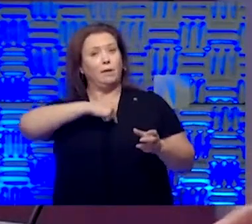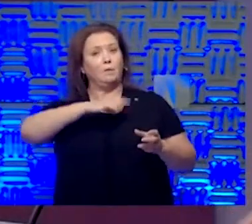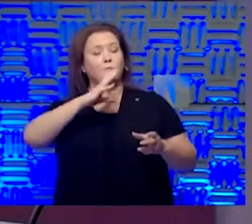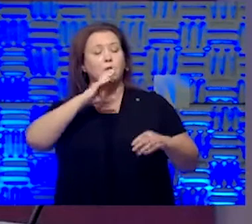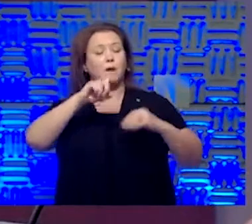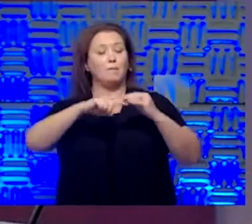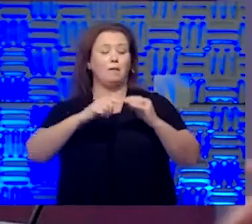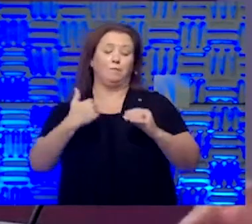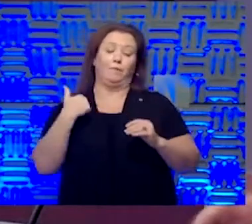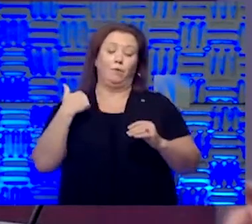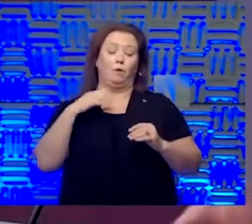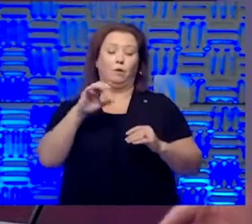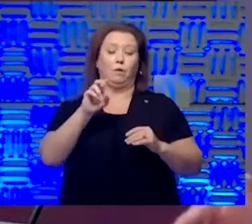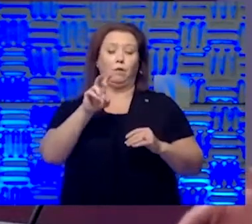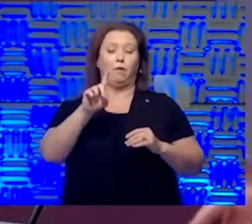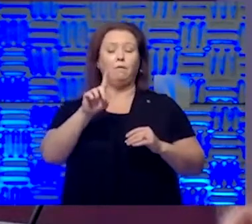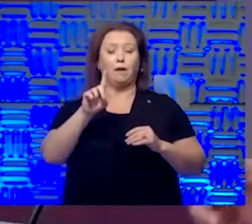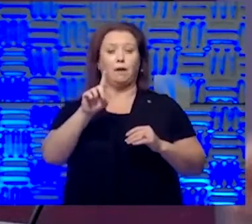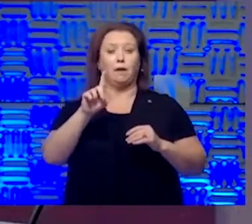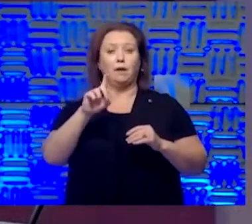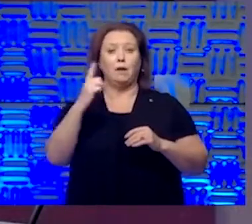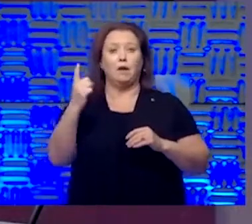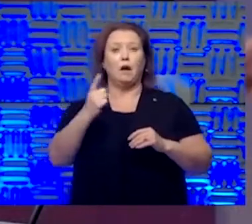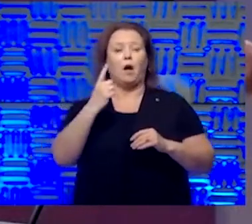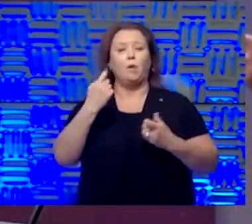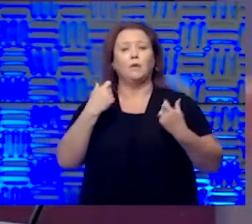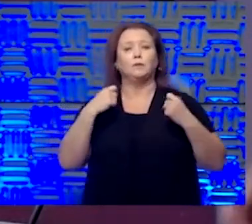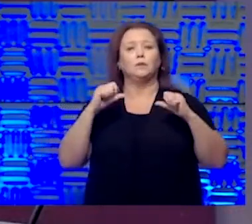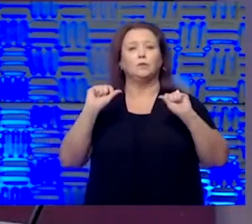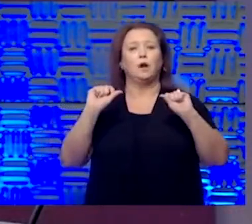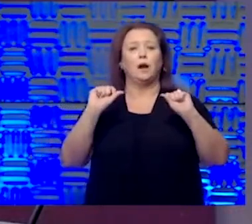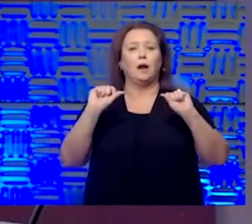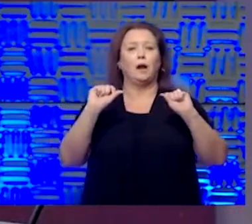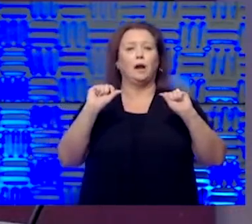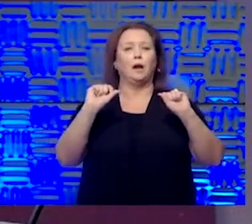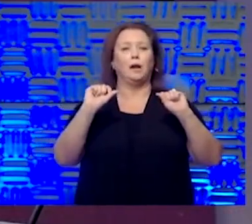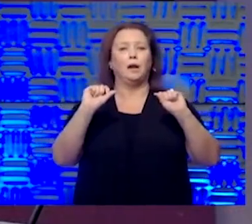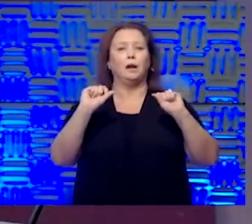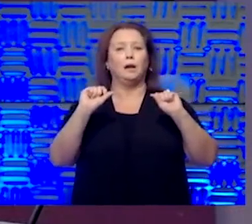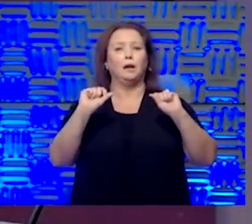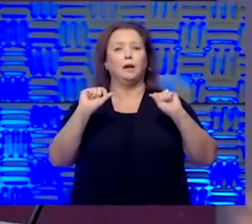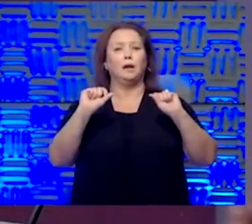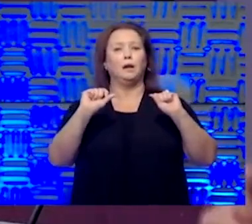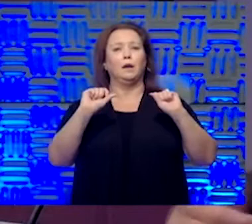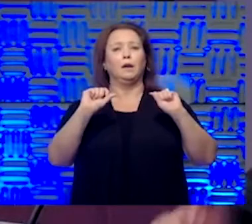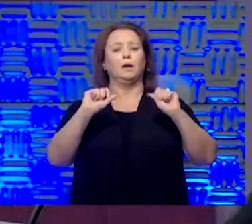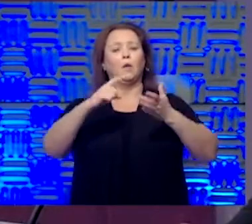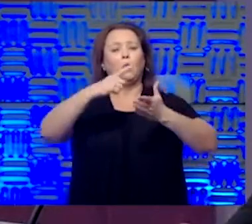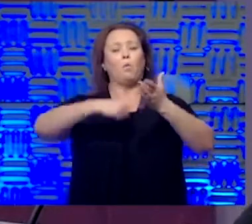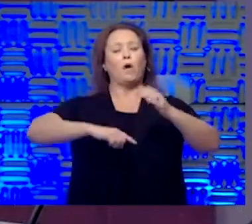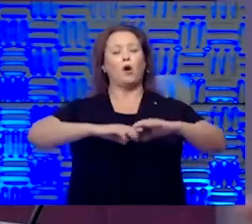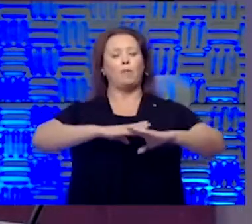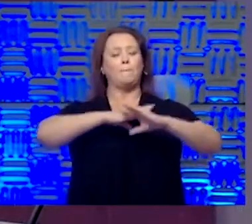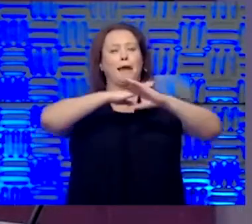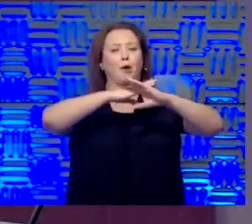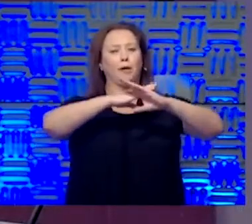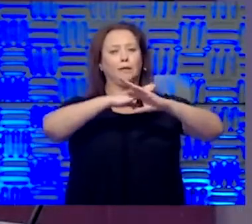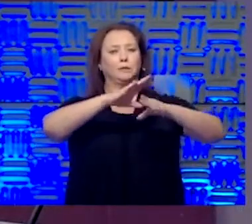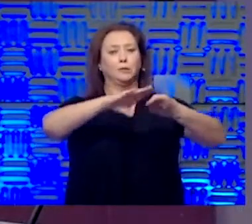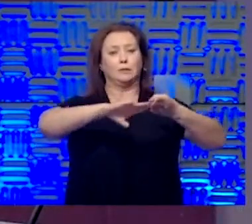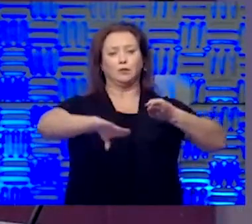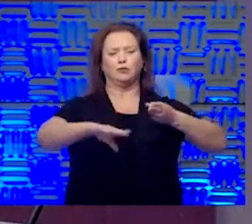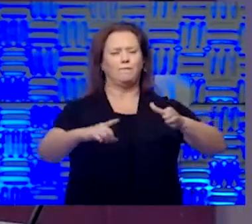COVID, one of the first things I always attempt to accomplish is, what are barriers to discharge? Day